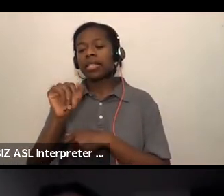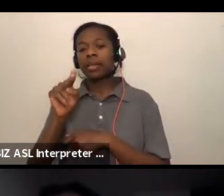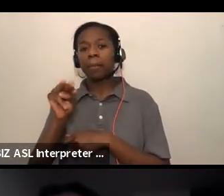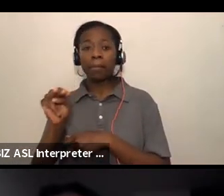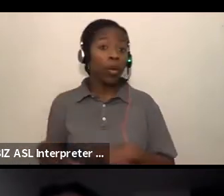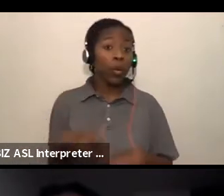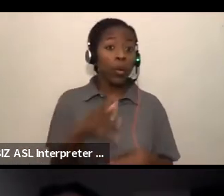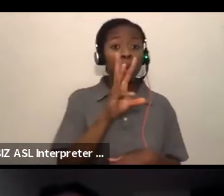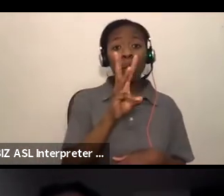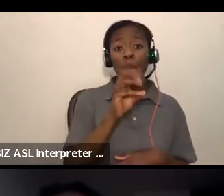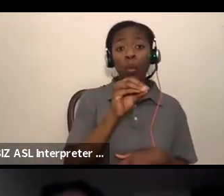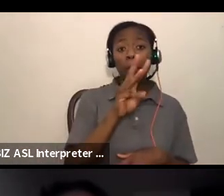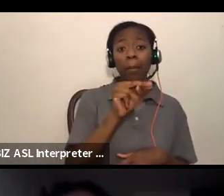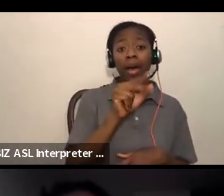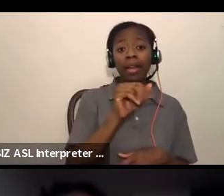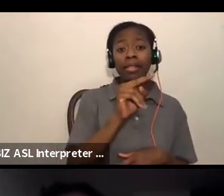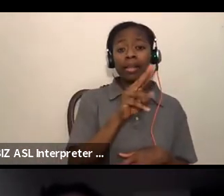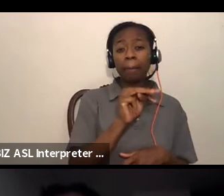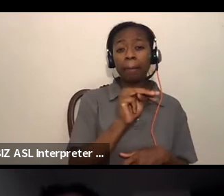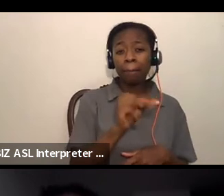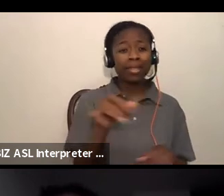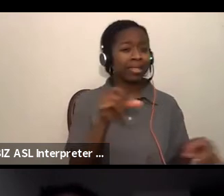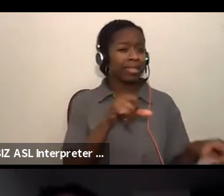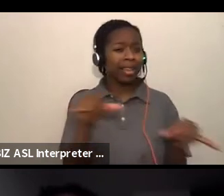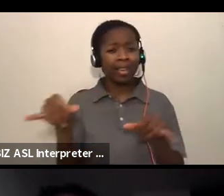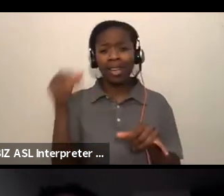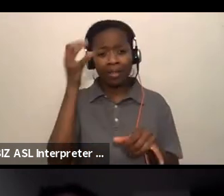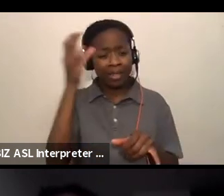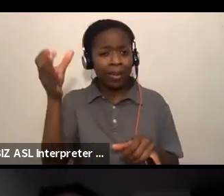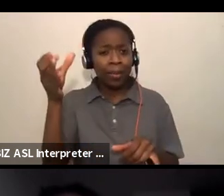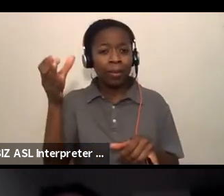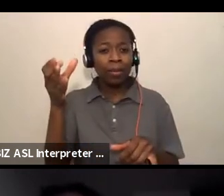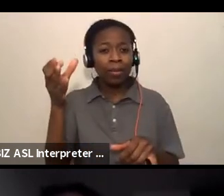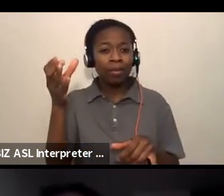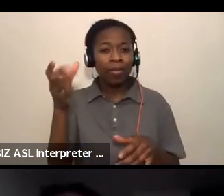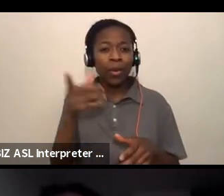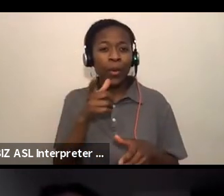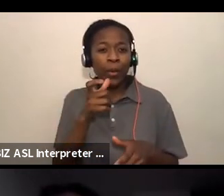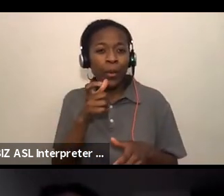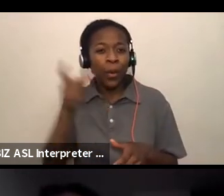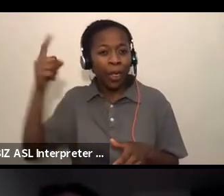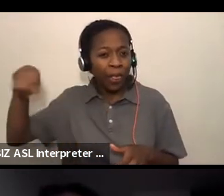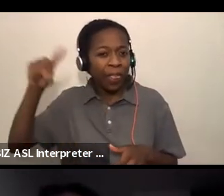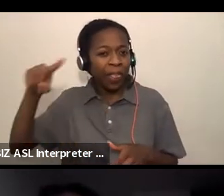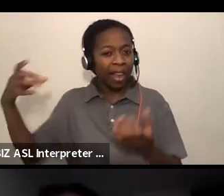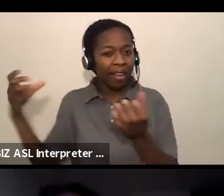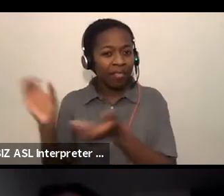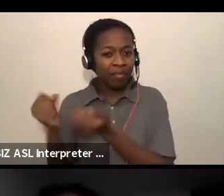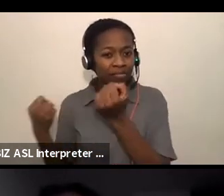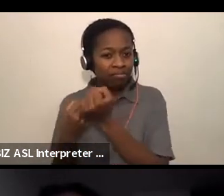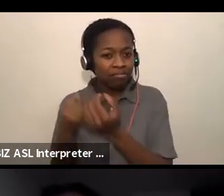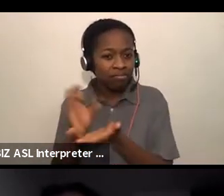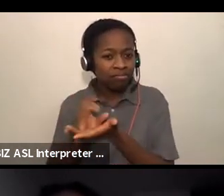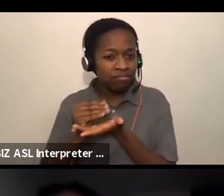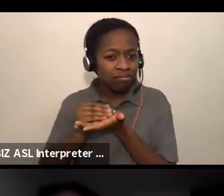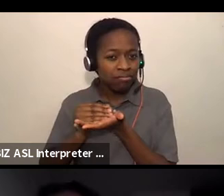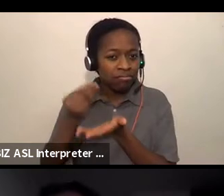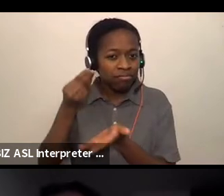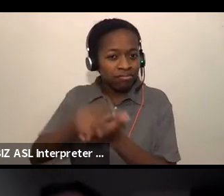thing of who is funding it and what do they want to see? Mm-hmm. So.